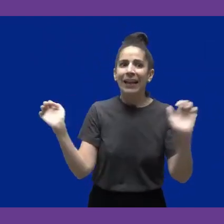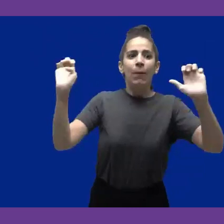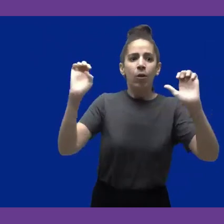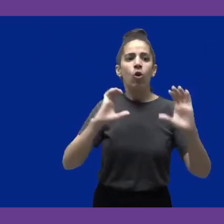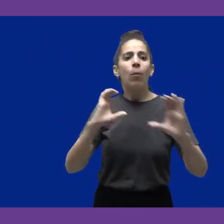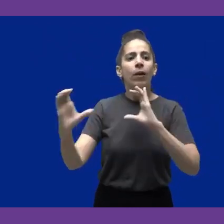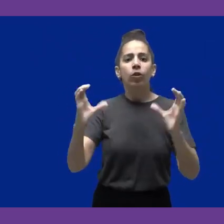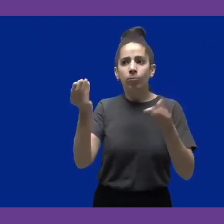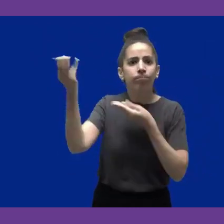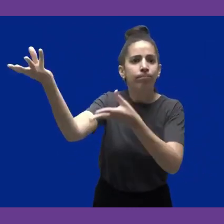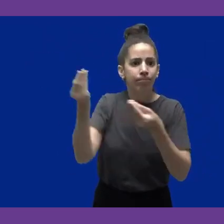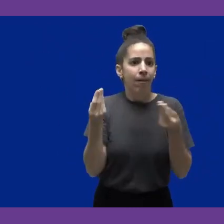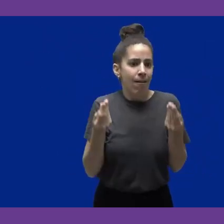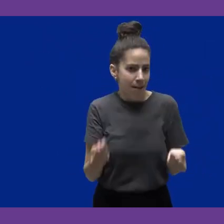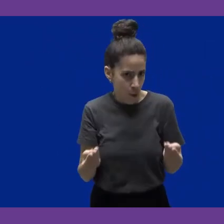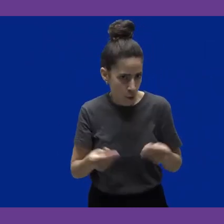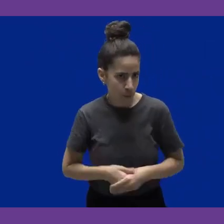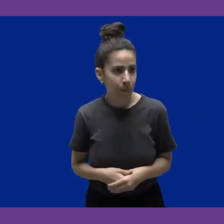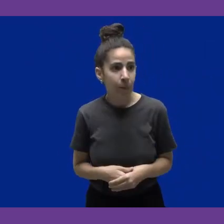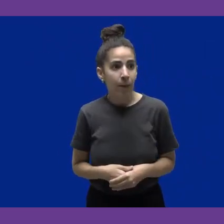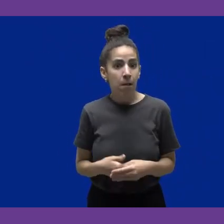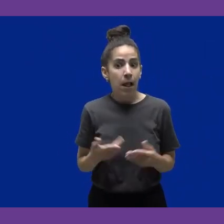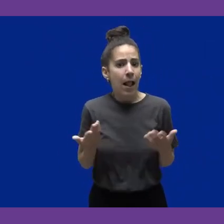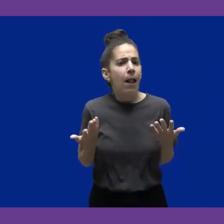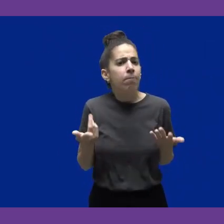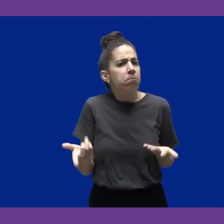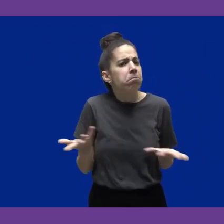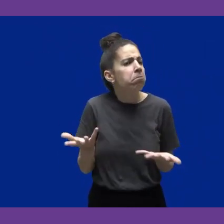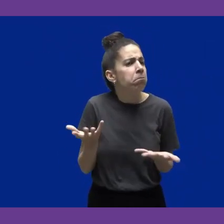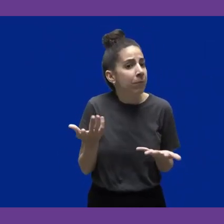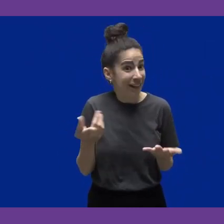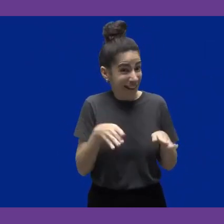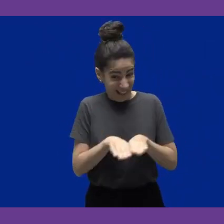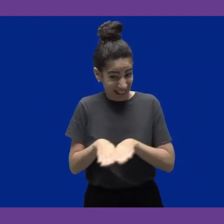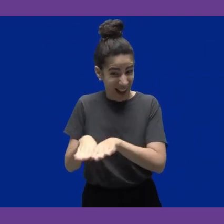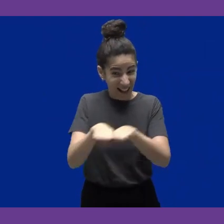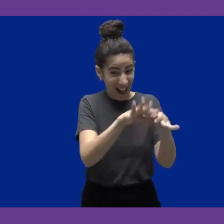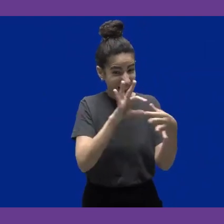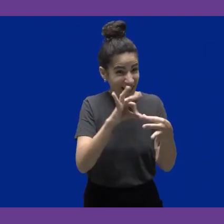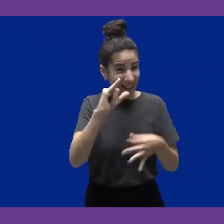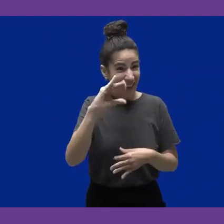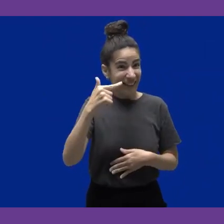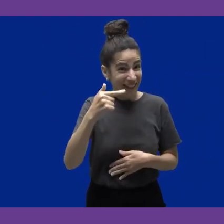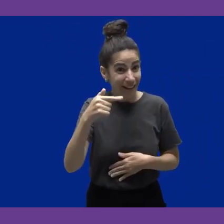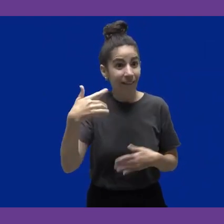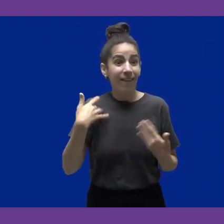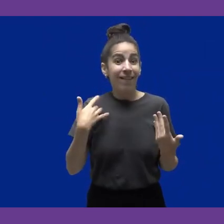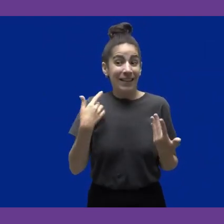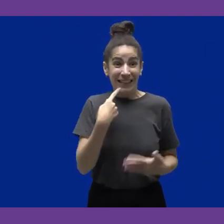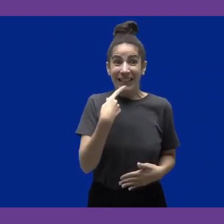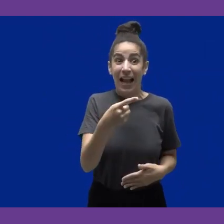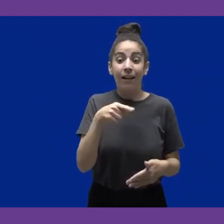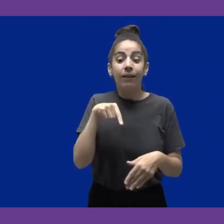standard on ICT accessibility, I have to say that the deadline is the 15th of September of 2025,